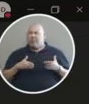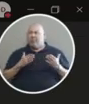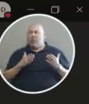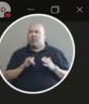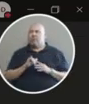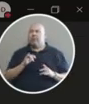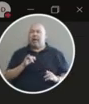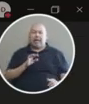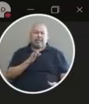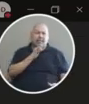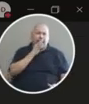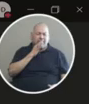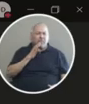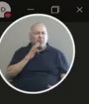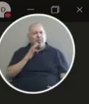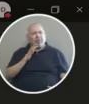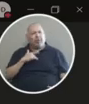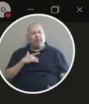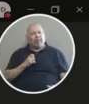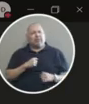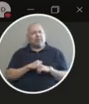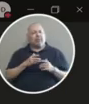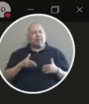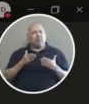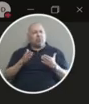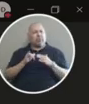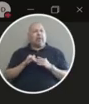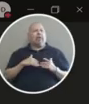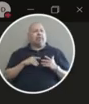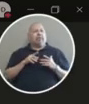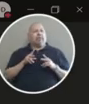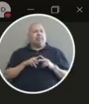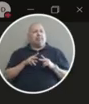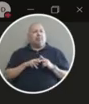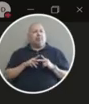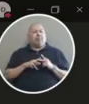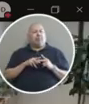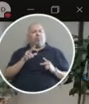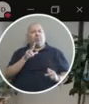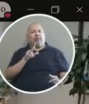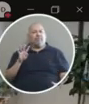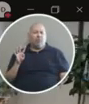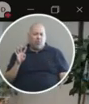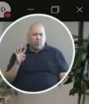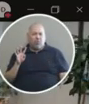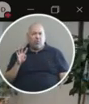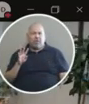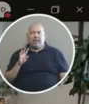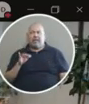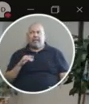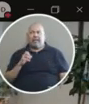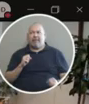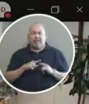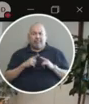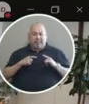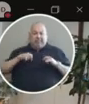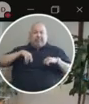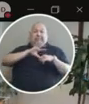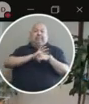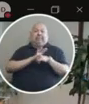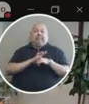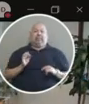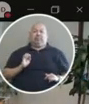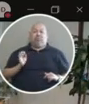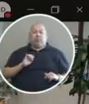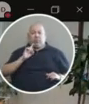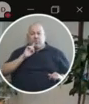proposed by the expert, I would like to make a motion on items 3 and 4. Given the pandemic and our